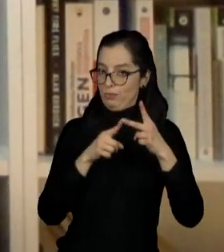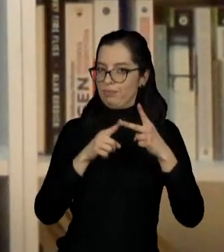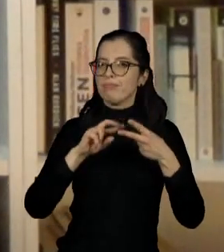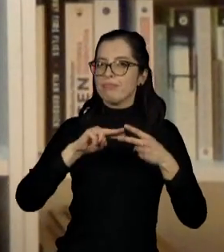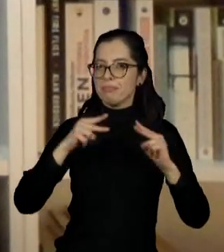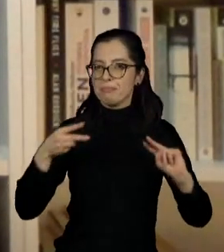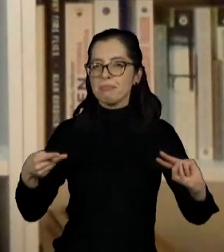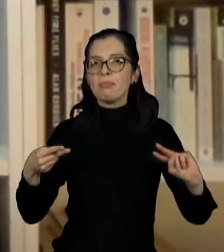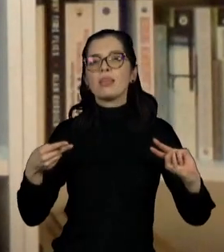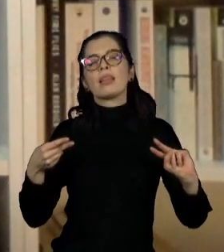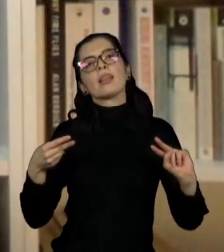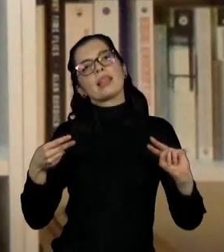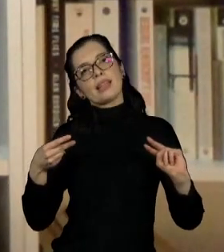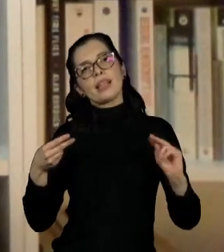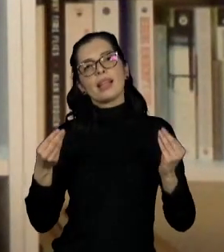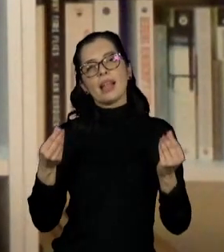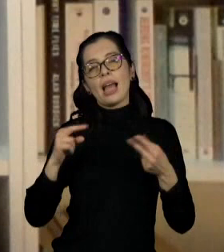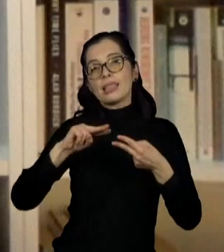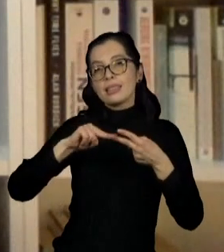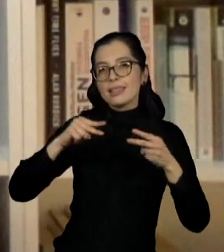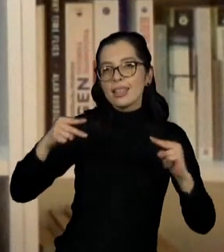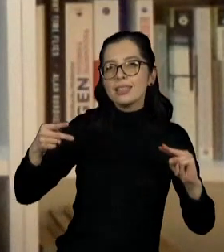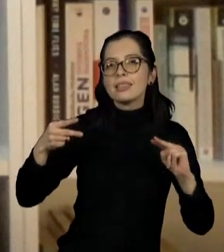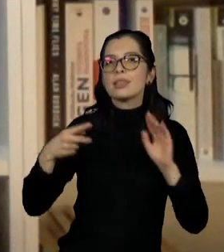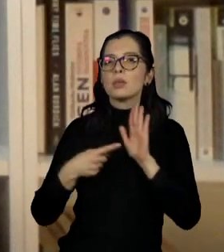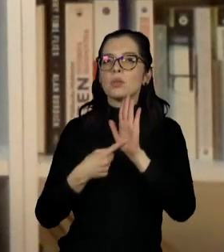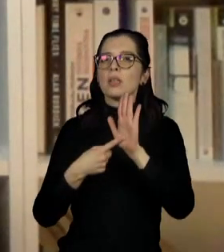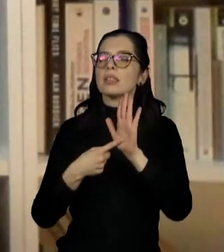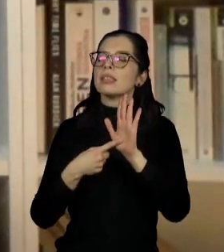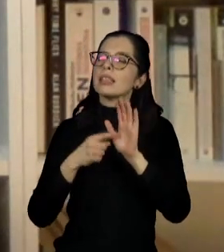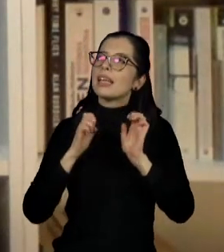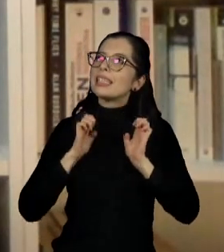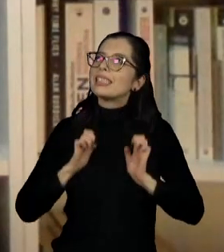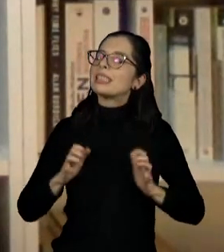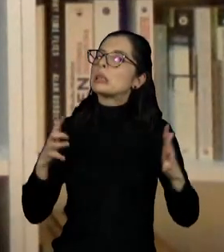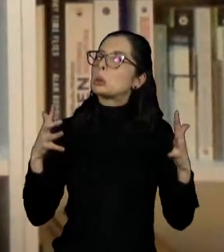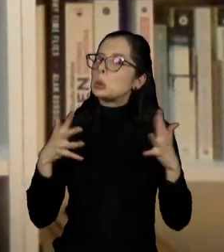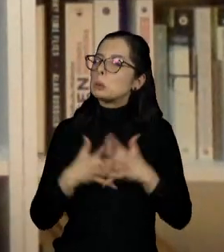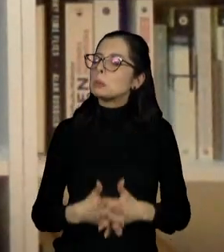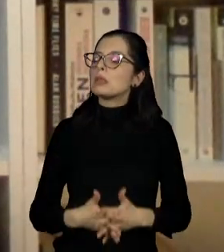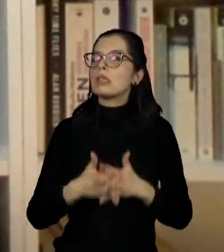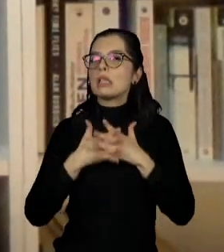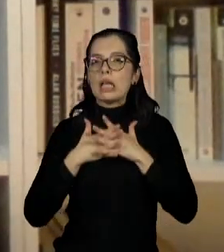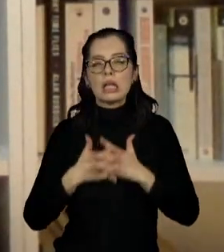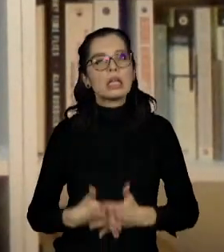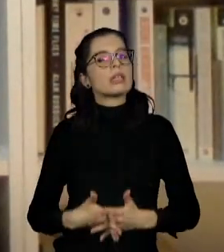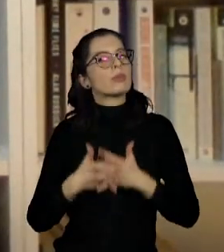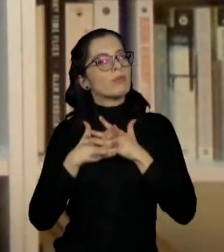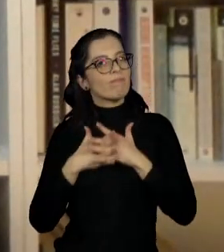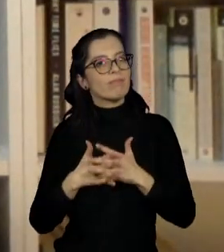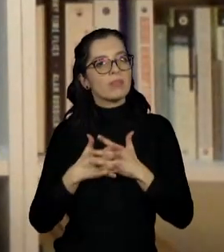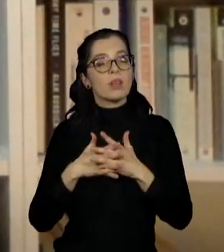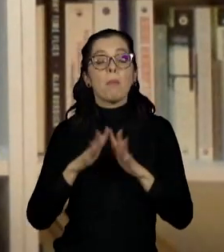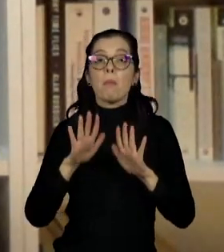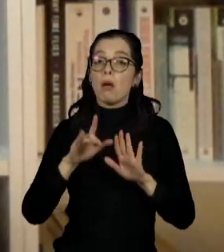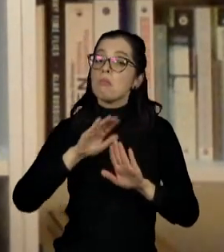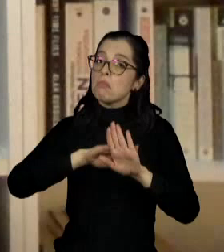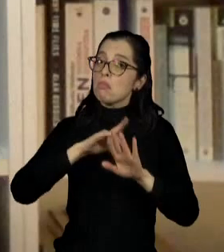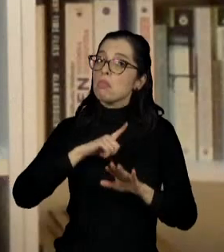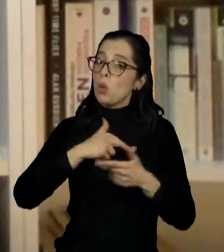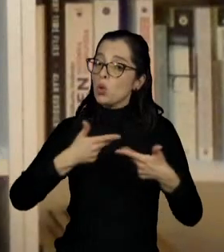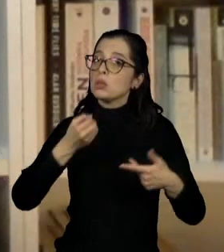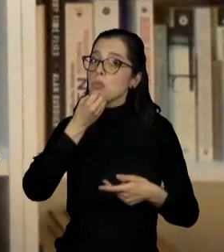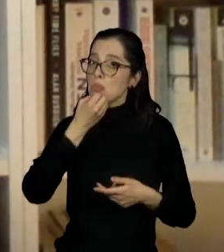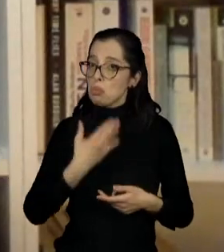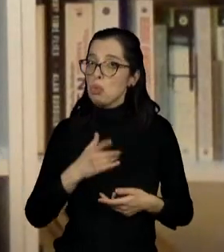again, the genetics is an ethically complicated subject, but it has many